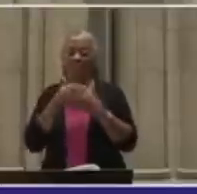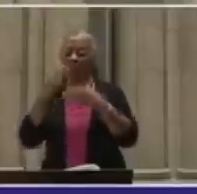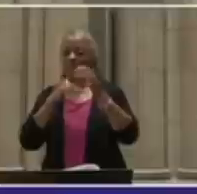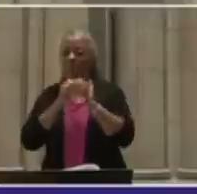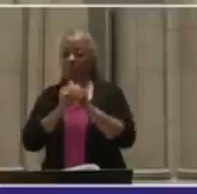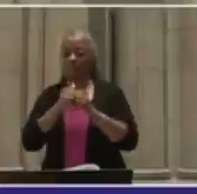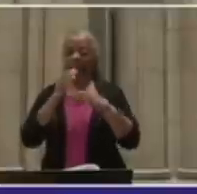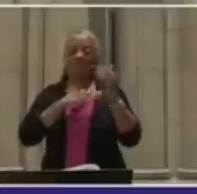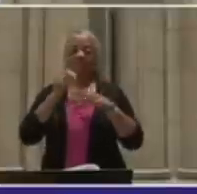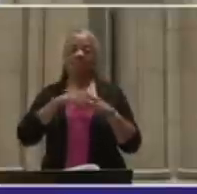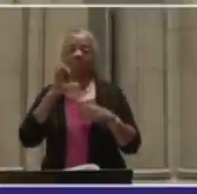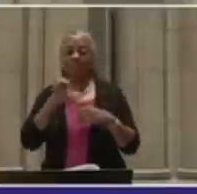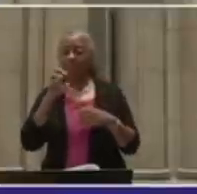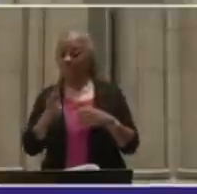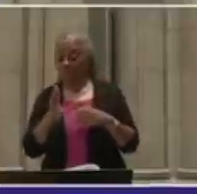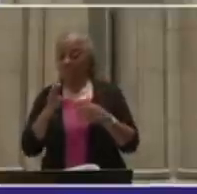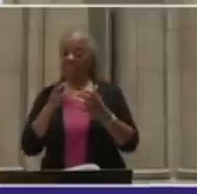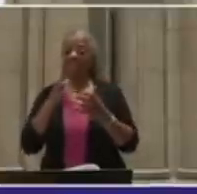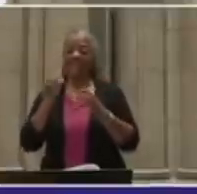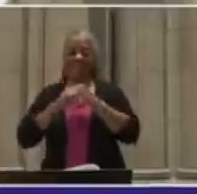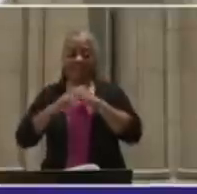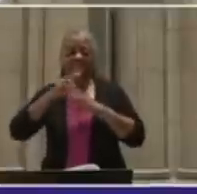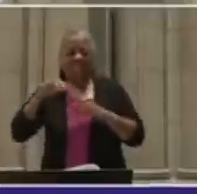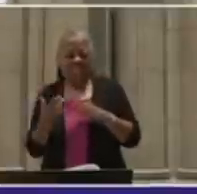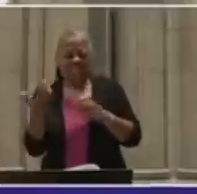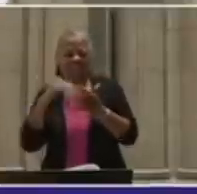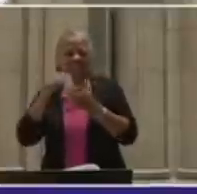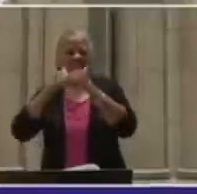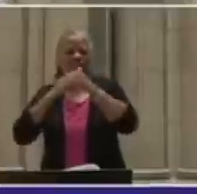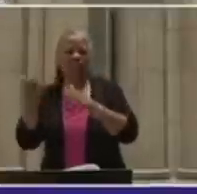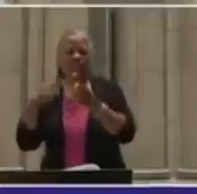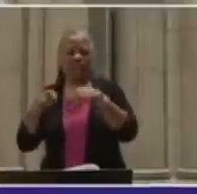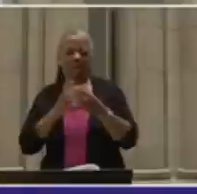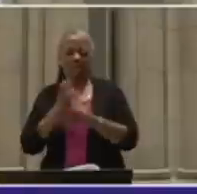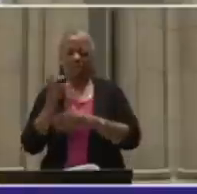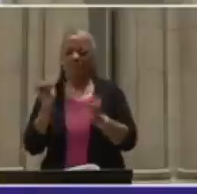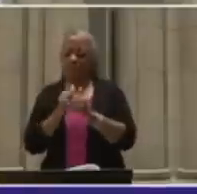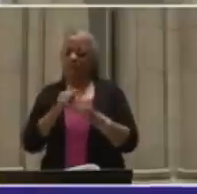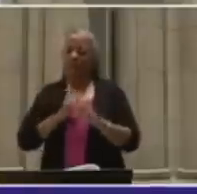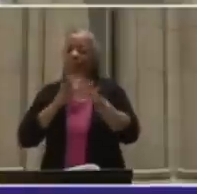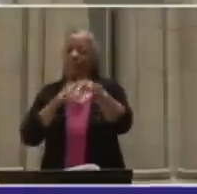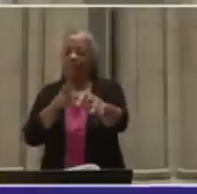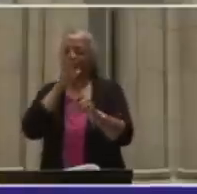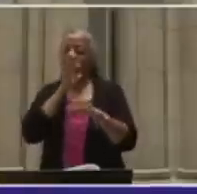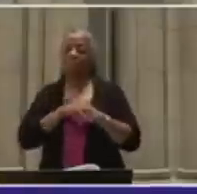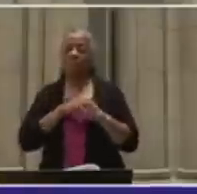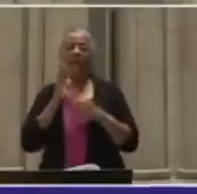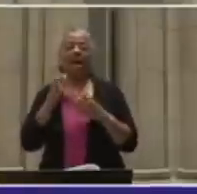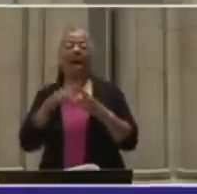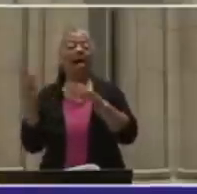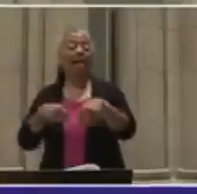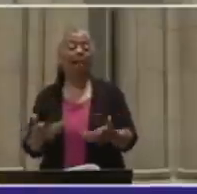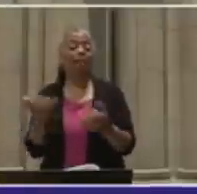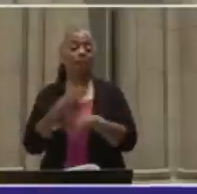civil rights campaign. And it was the second Reconstruction in America, and it came through like rushing water. I stopped by today